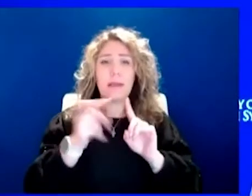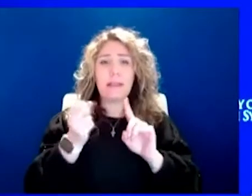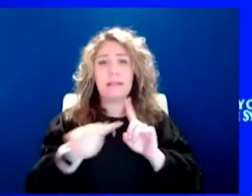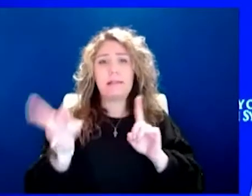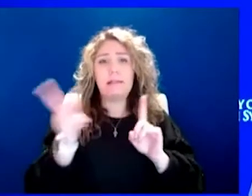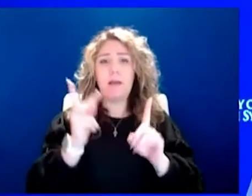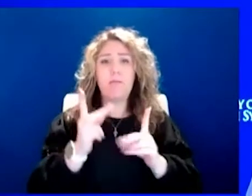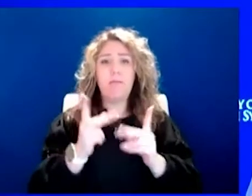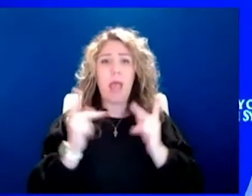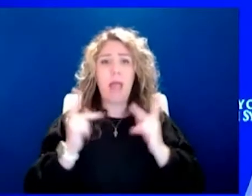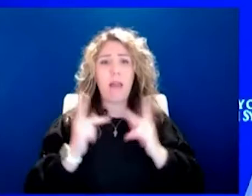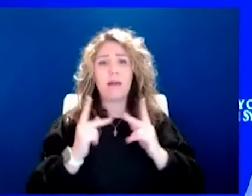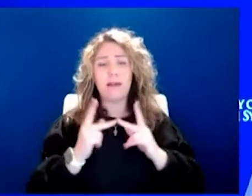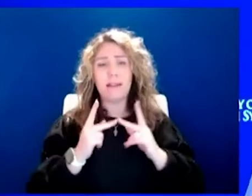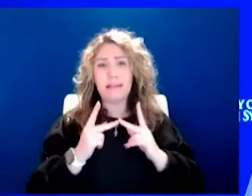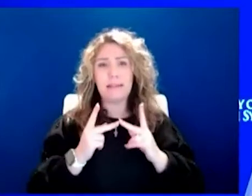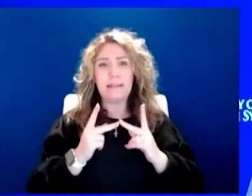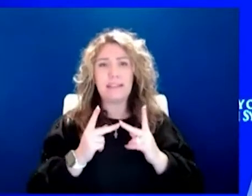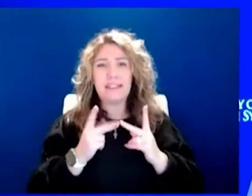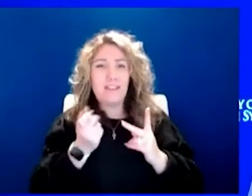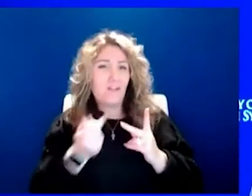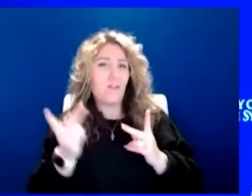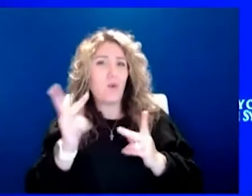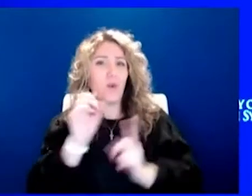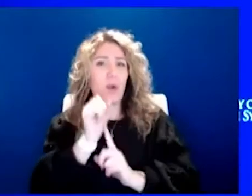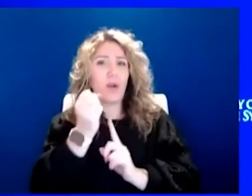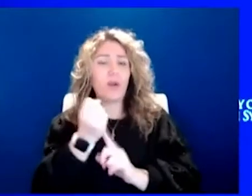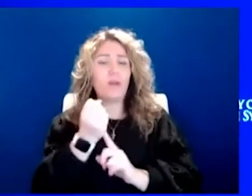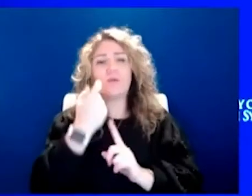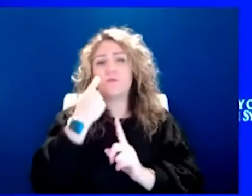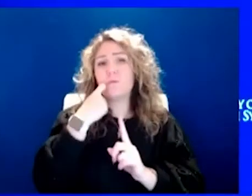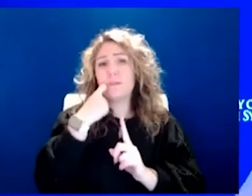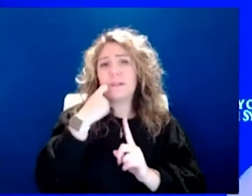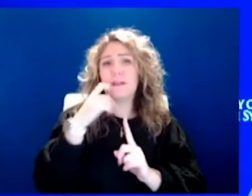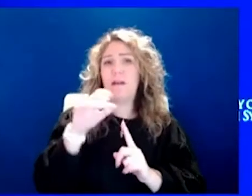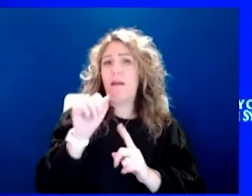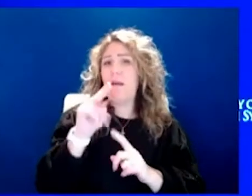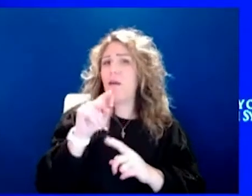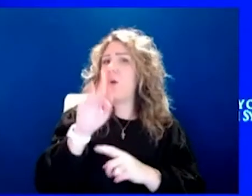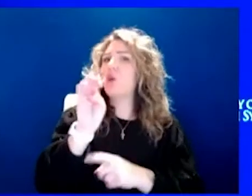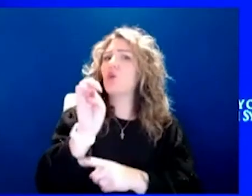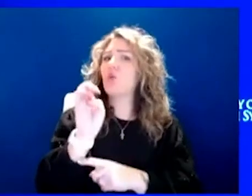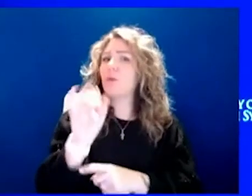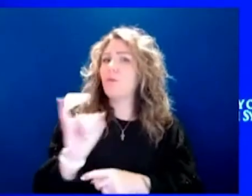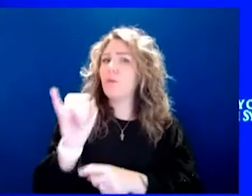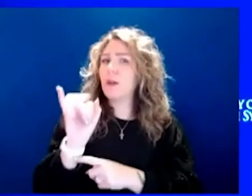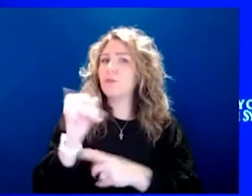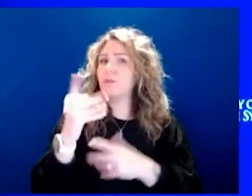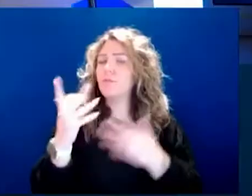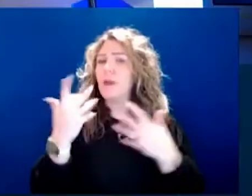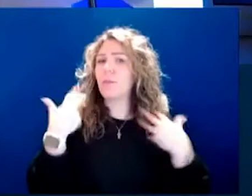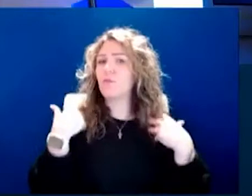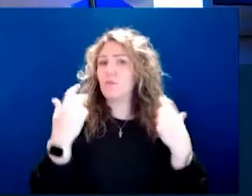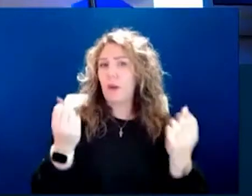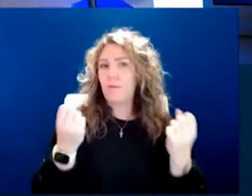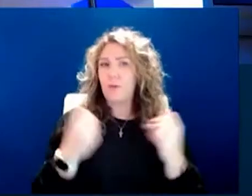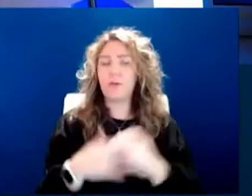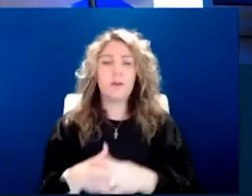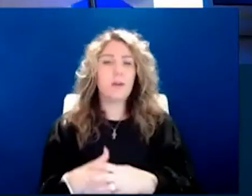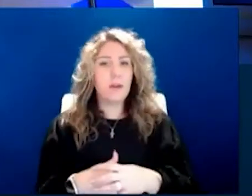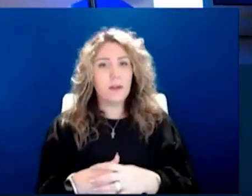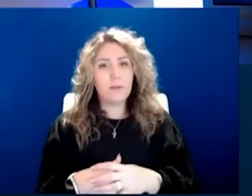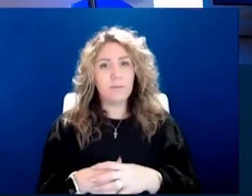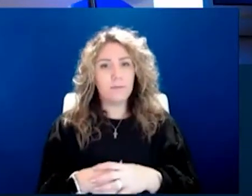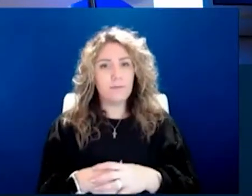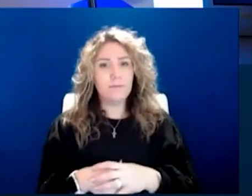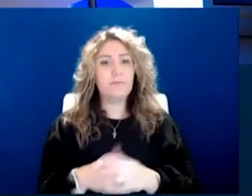some cases are accepting some recent acute infections that maybe have recovered. So, Dr. Dennis, Jay is curious,